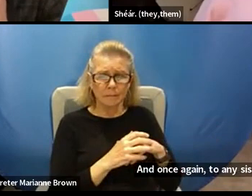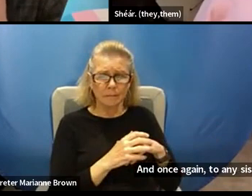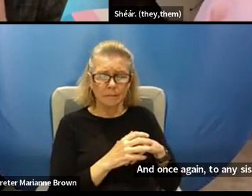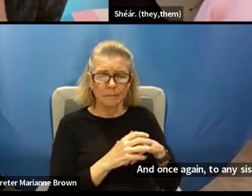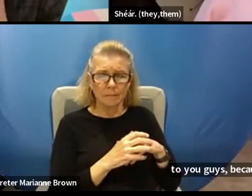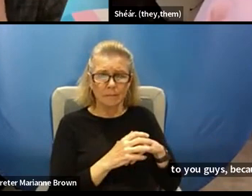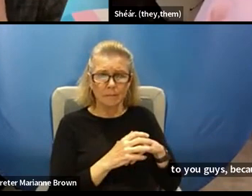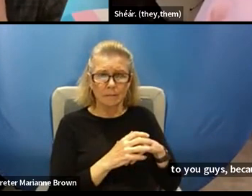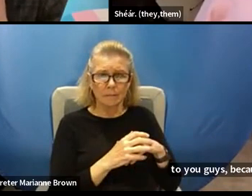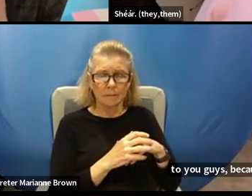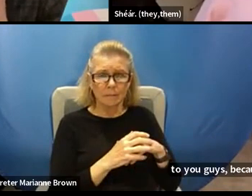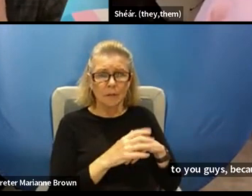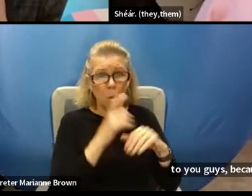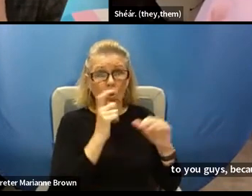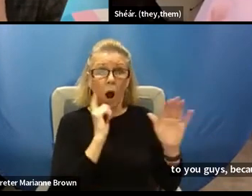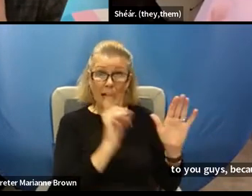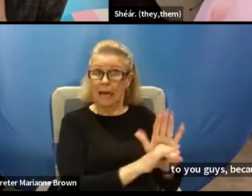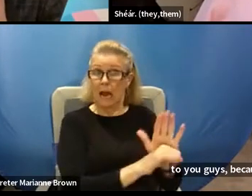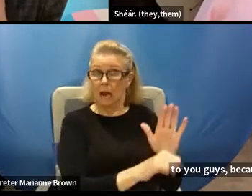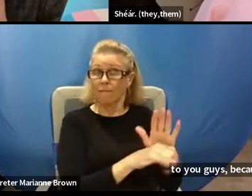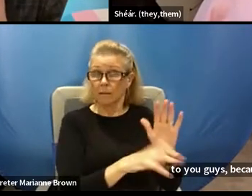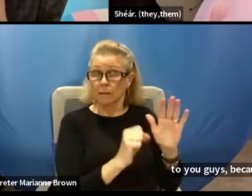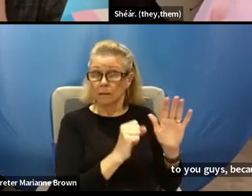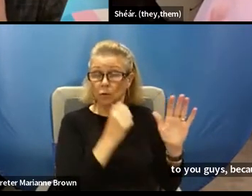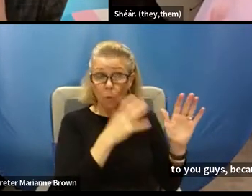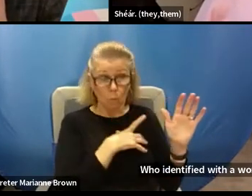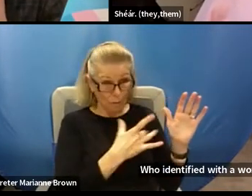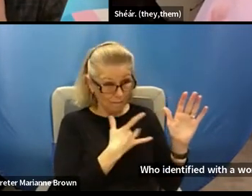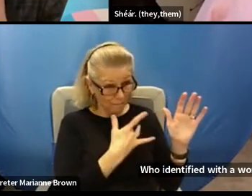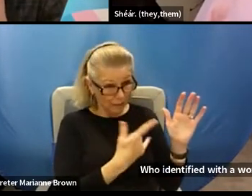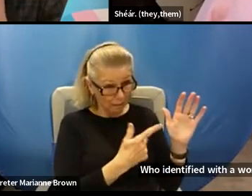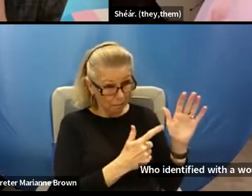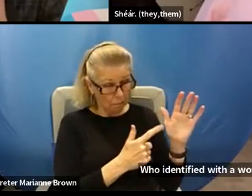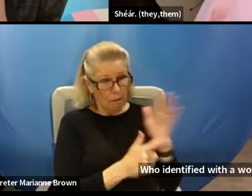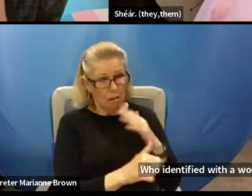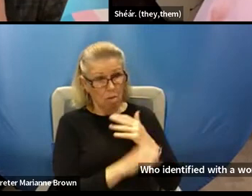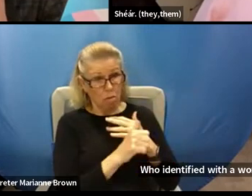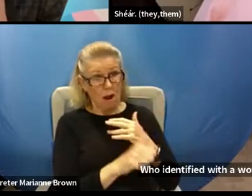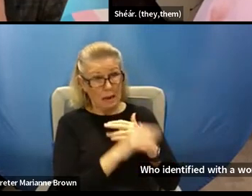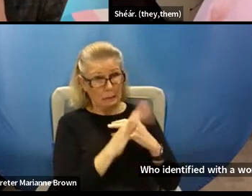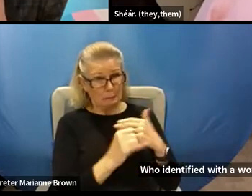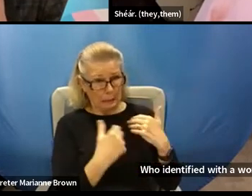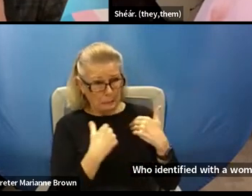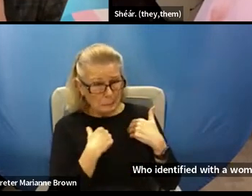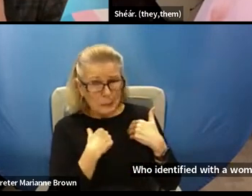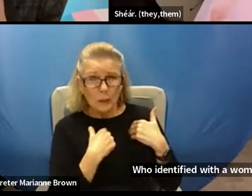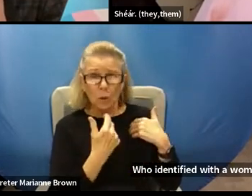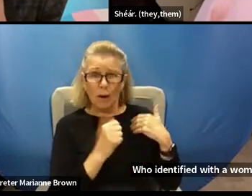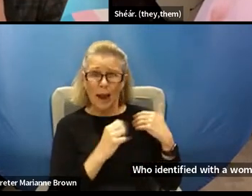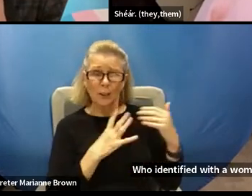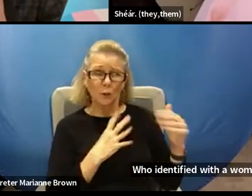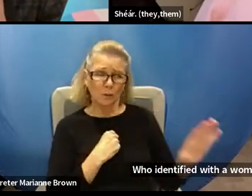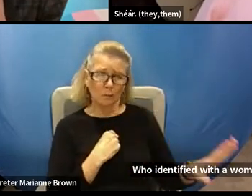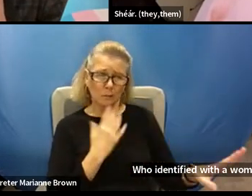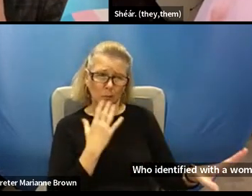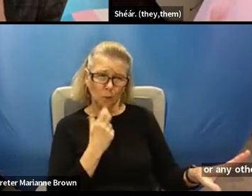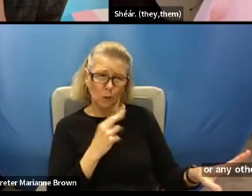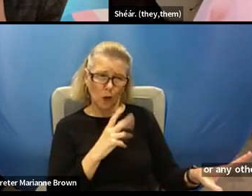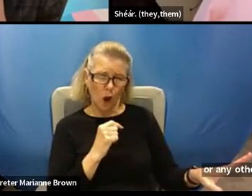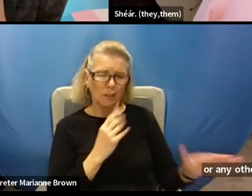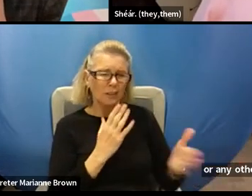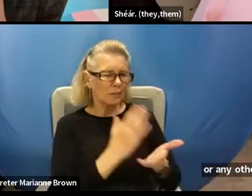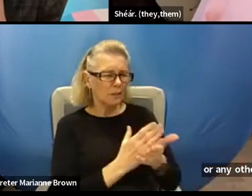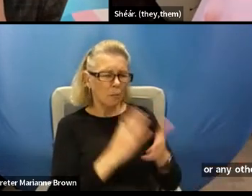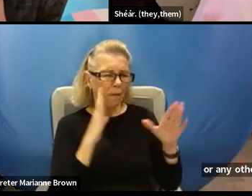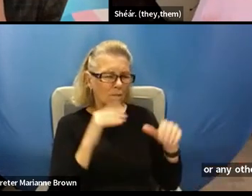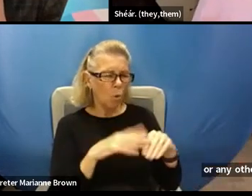who identifies as a woman, who feels threatened by me or any other trans person, sweetheart, stop focusing on the differences that you